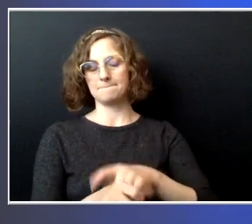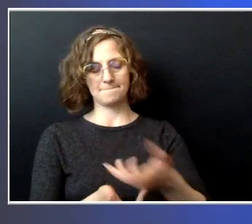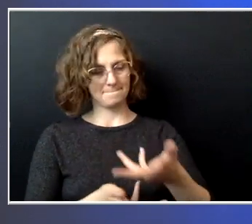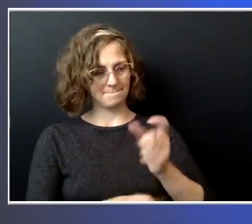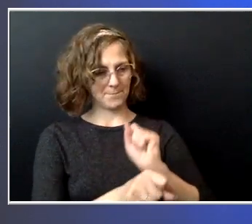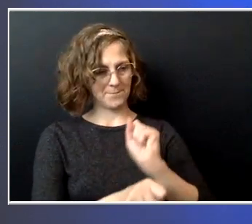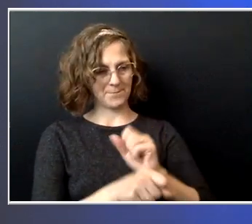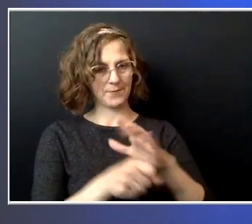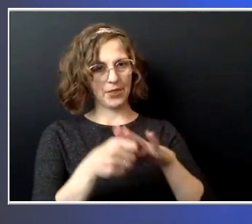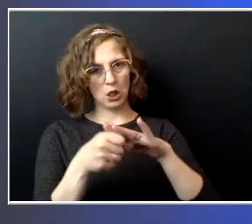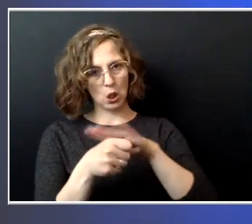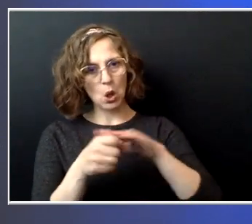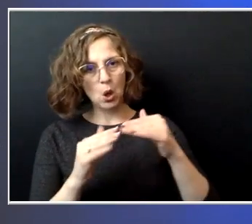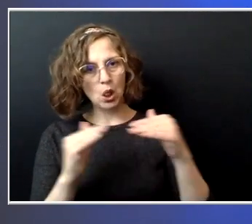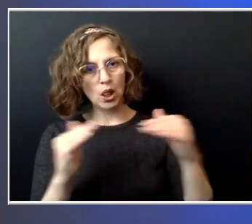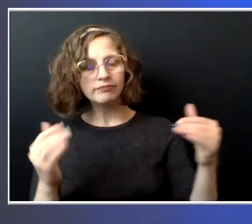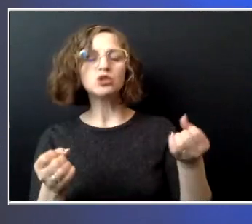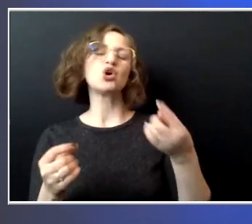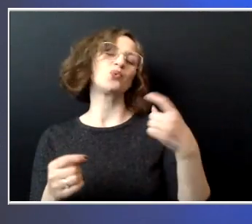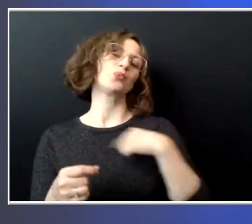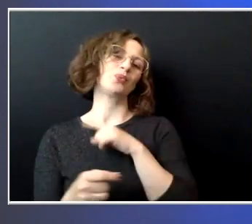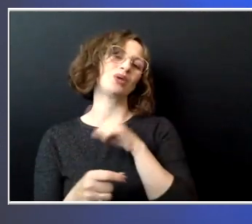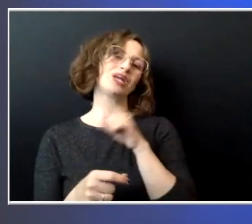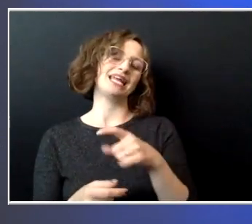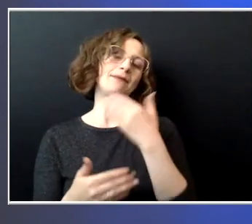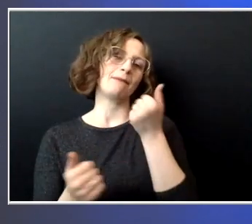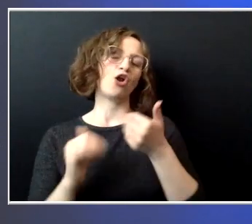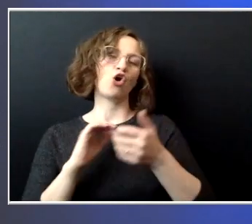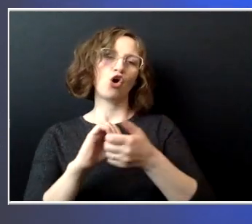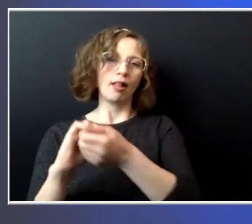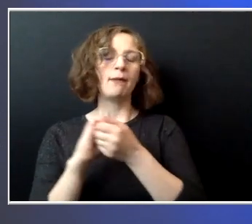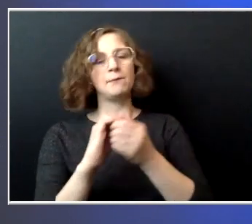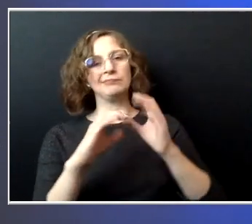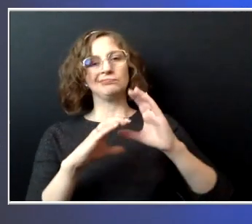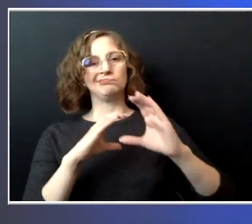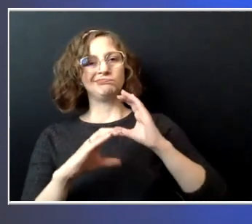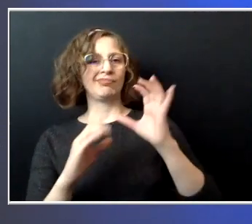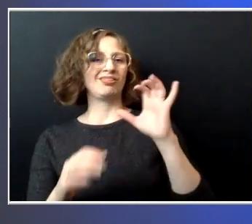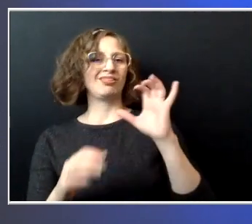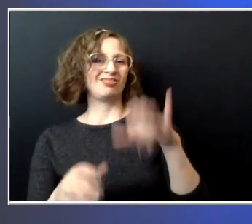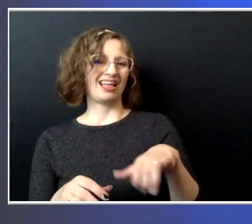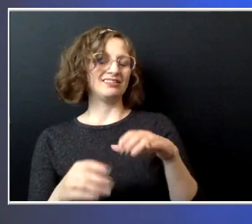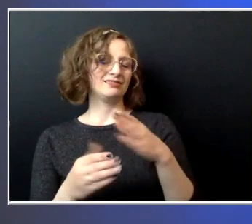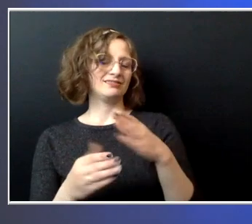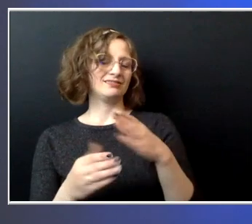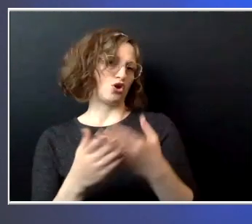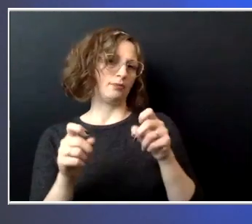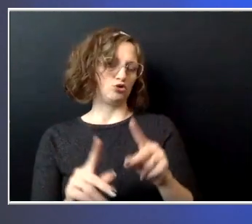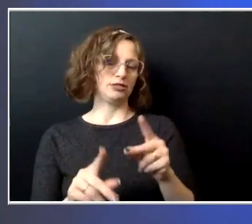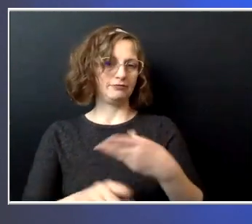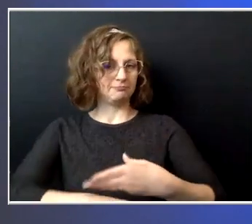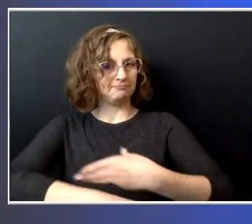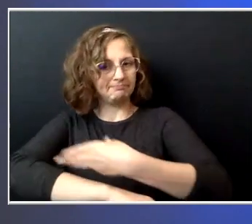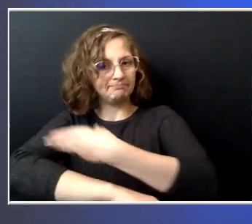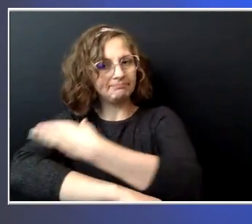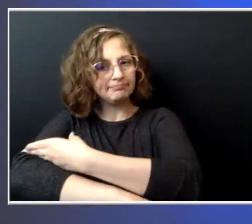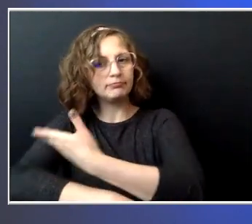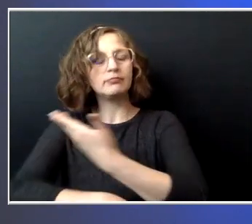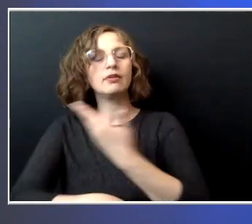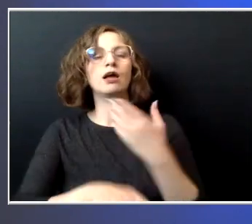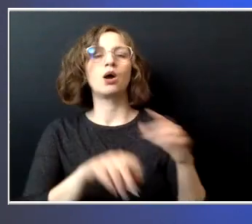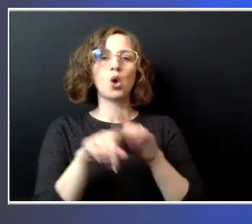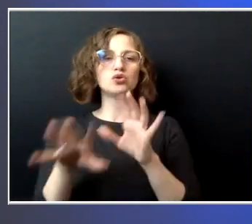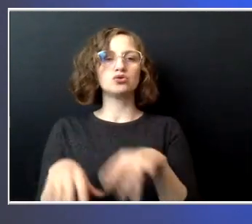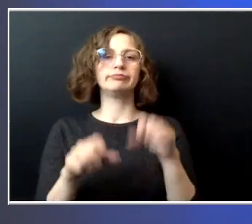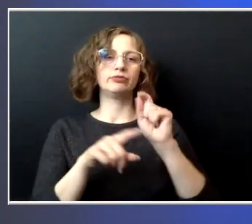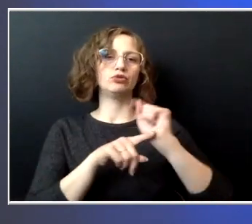collaboration, better communication is an opportunity for some rapid improvement. And then taking the training like we've been able to demonstrate with the Care